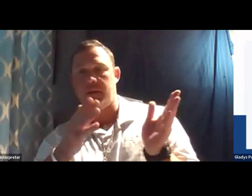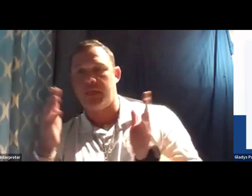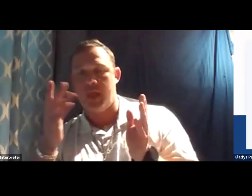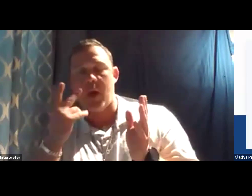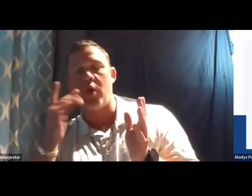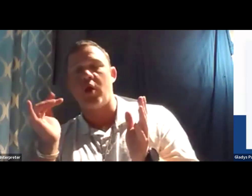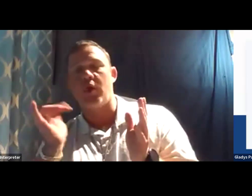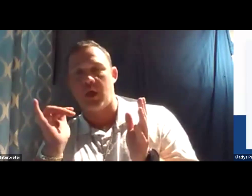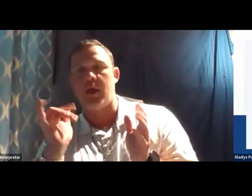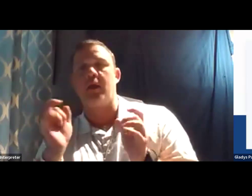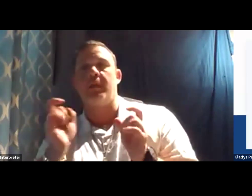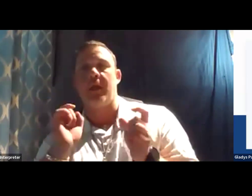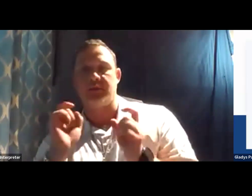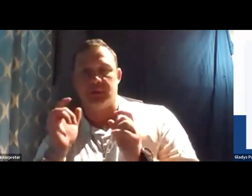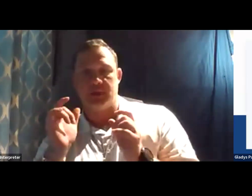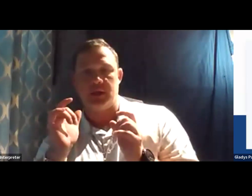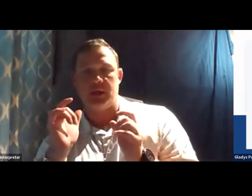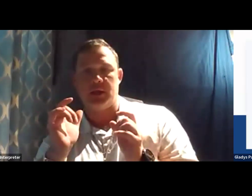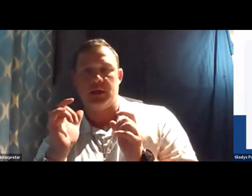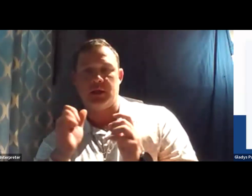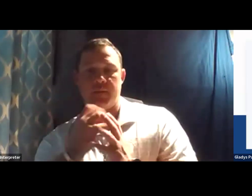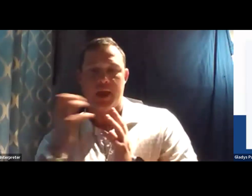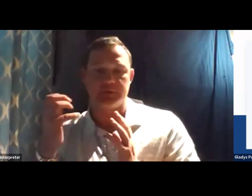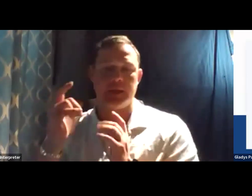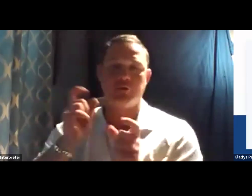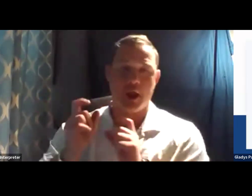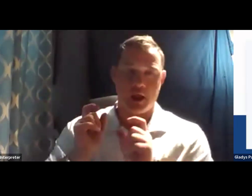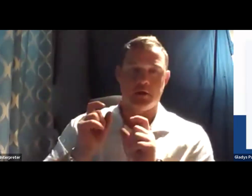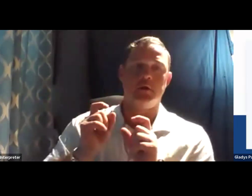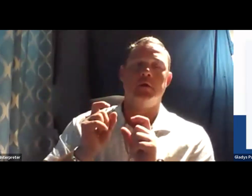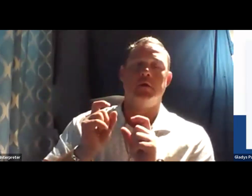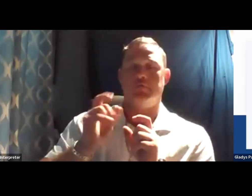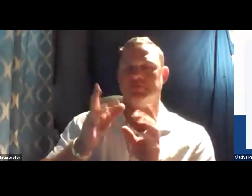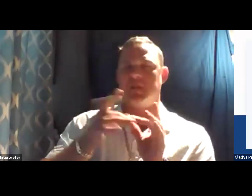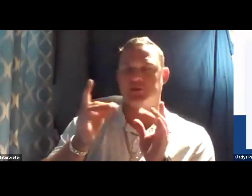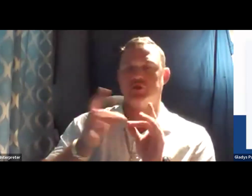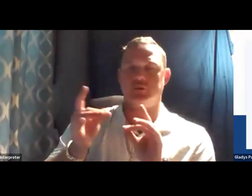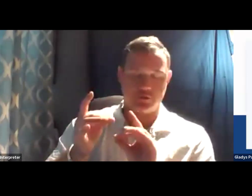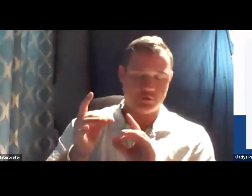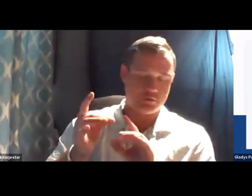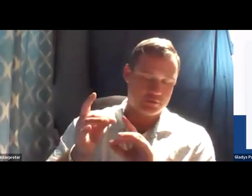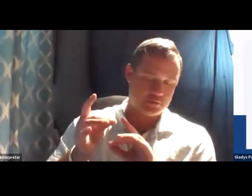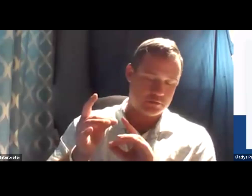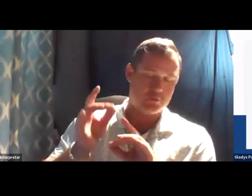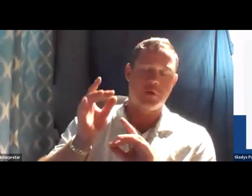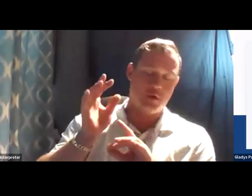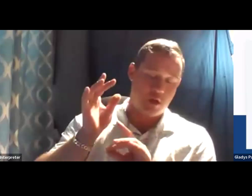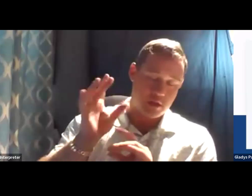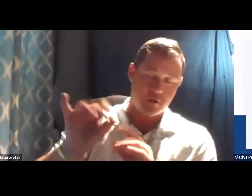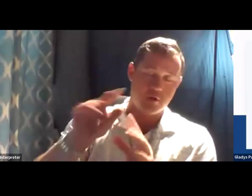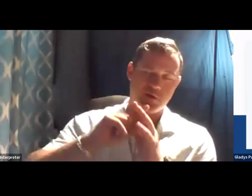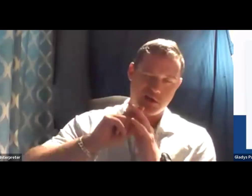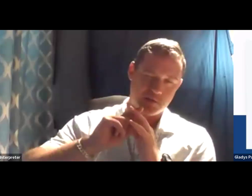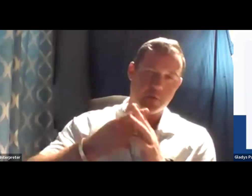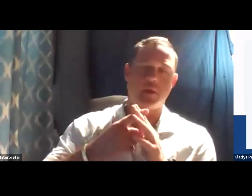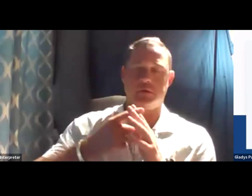then the capacity grants, which are as Scott already mentioned, are the dollars that are equated to implementing